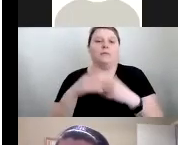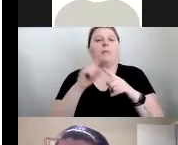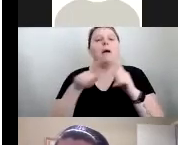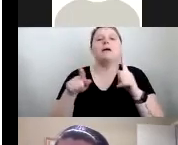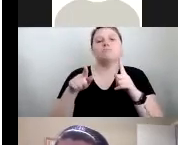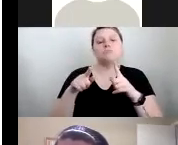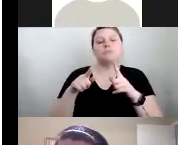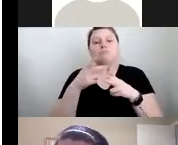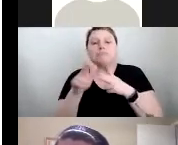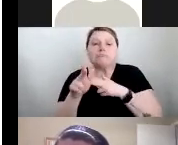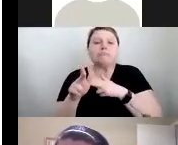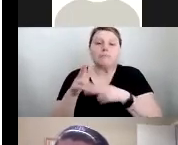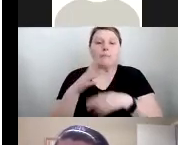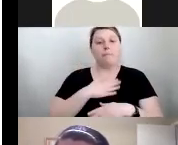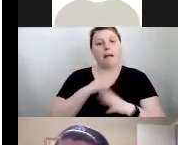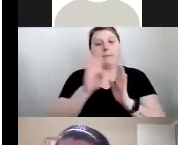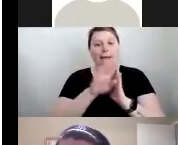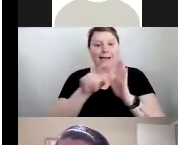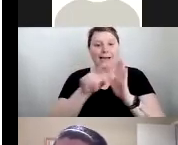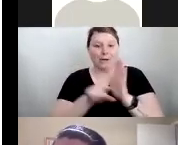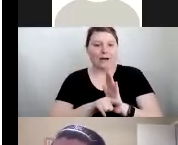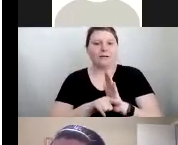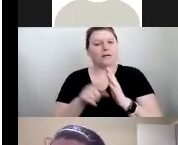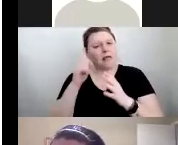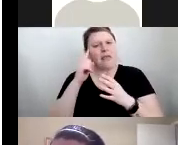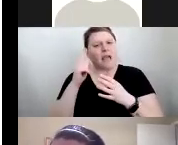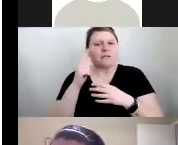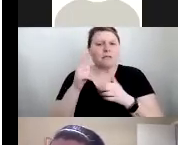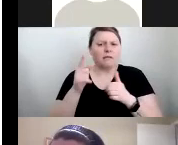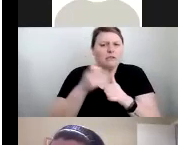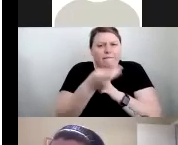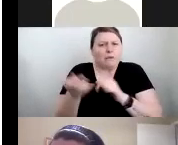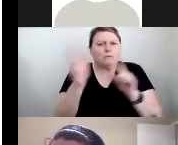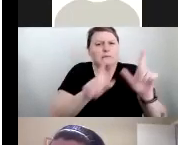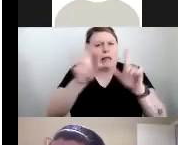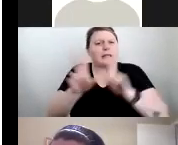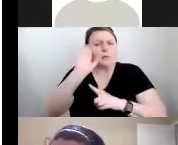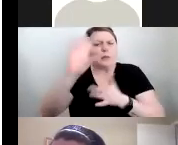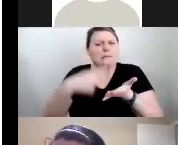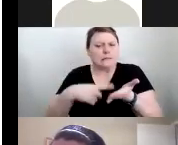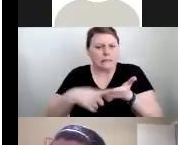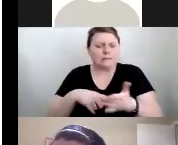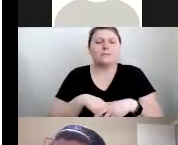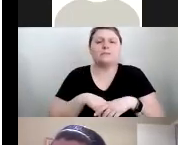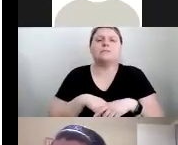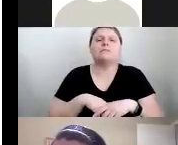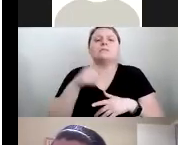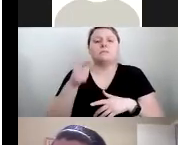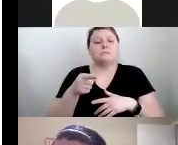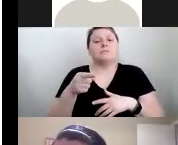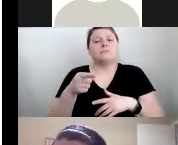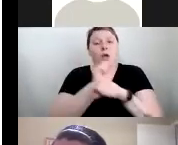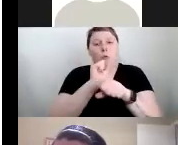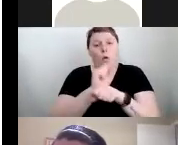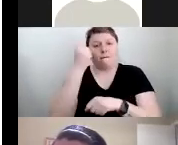you some feel for my background, I think the first 4 or 5 slides will be on that. And as Christine mentioned, I do work for the